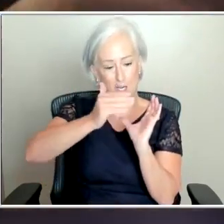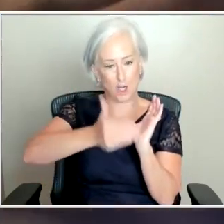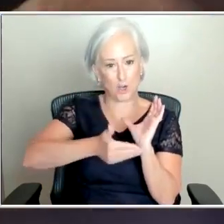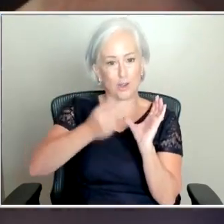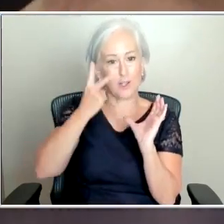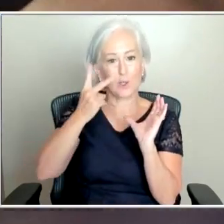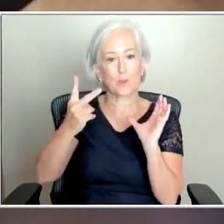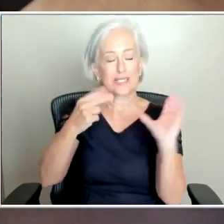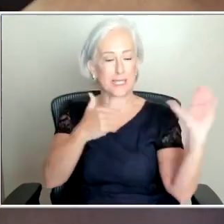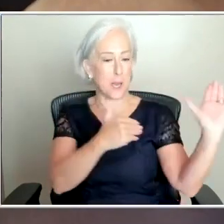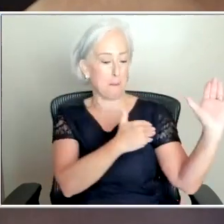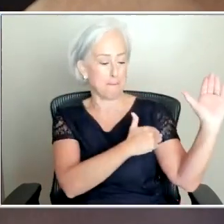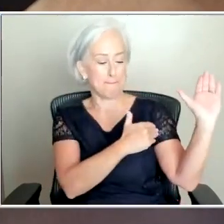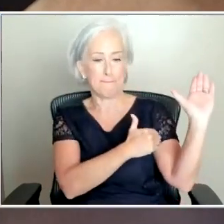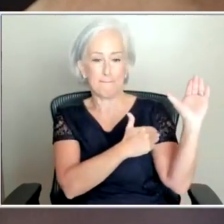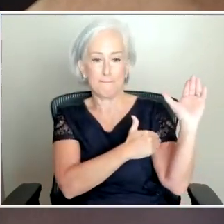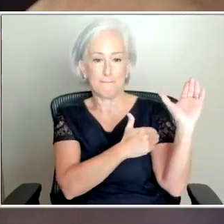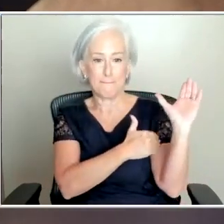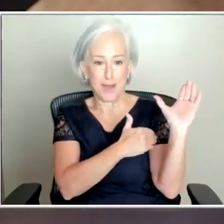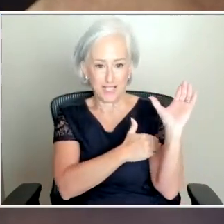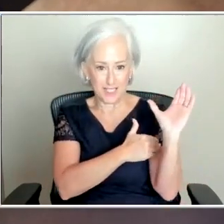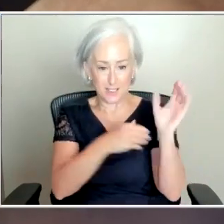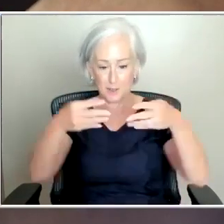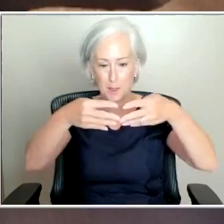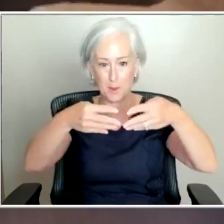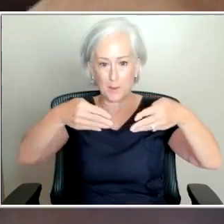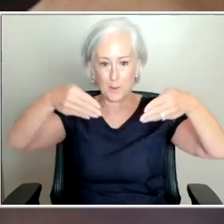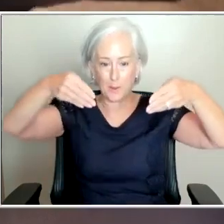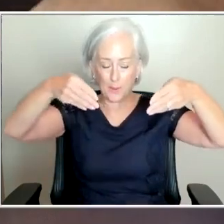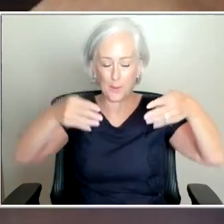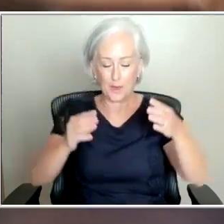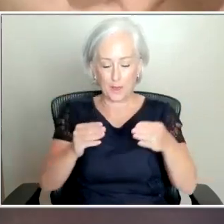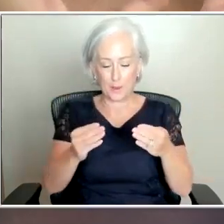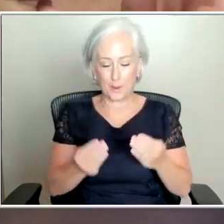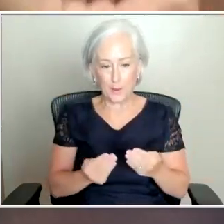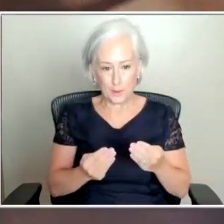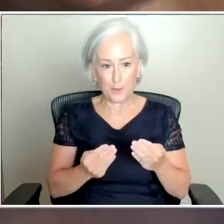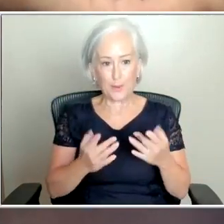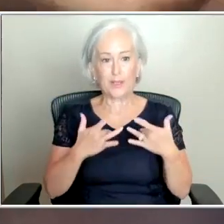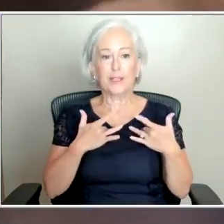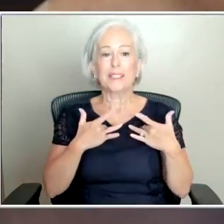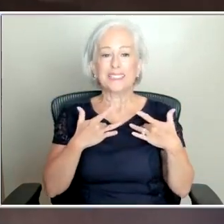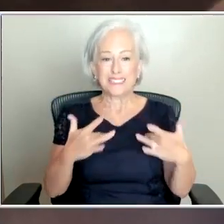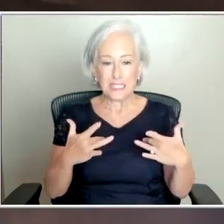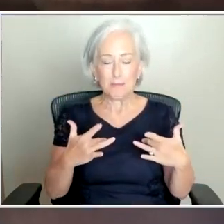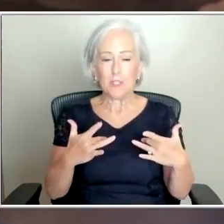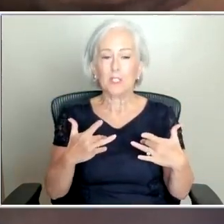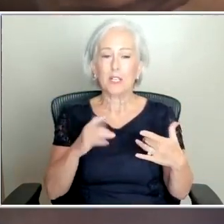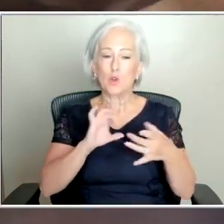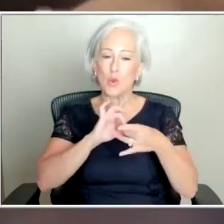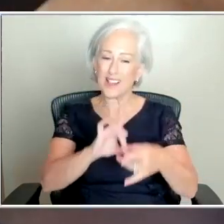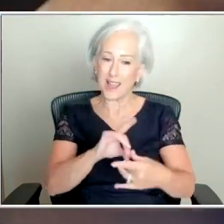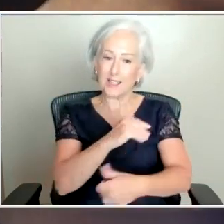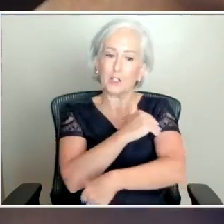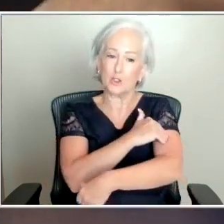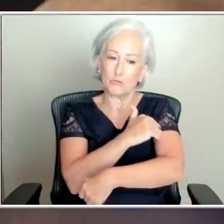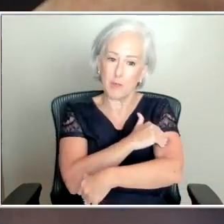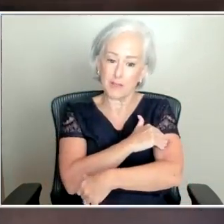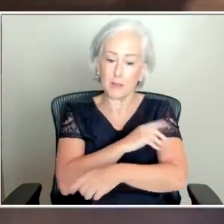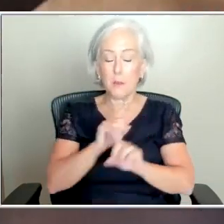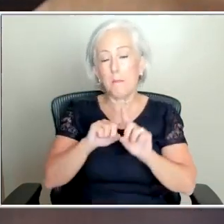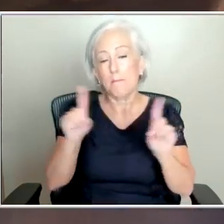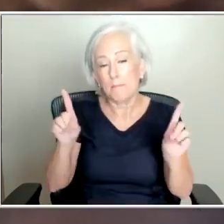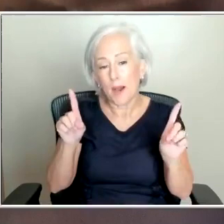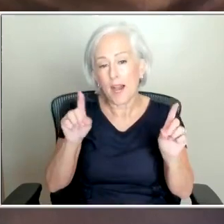region. When we kind of talk about the pelvic floor, commonly we're talking about pelvic floor musculature, but it can also include